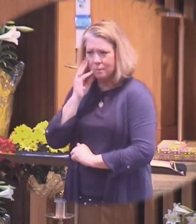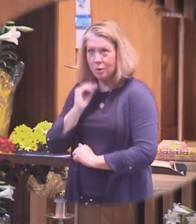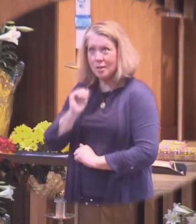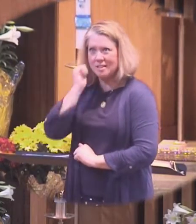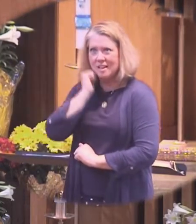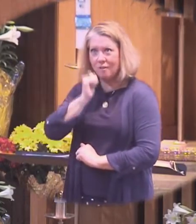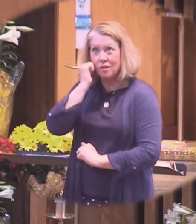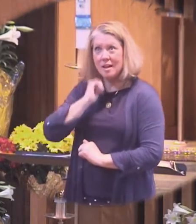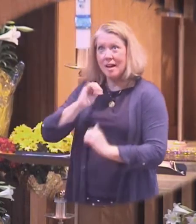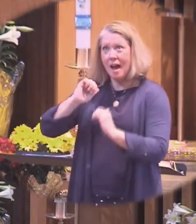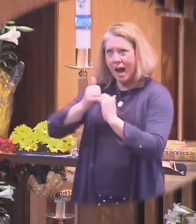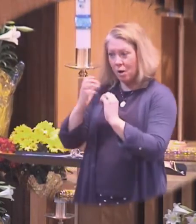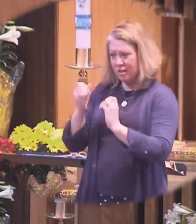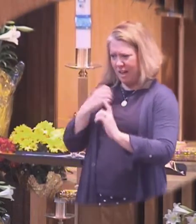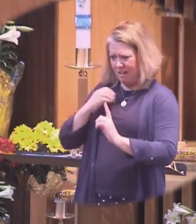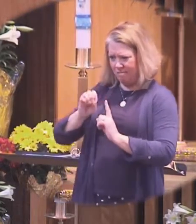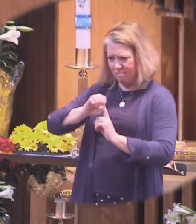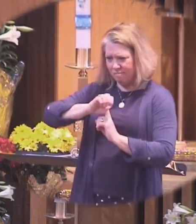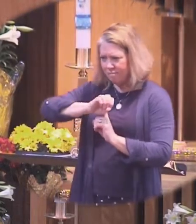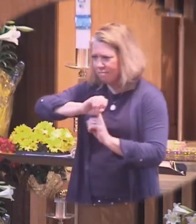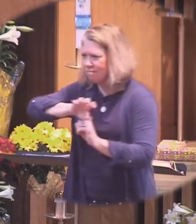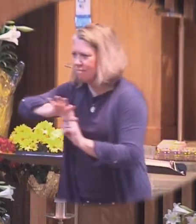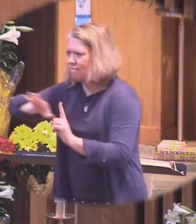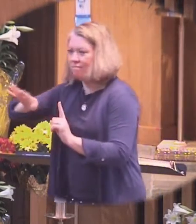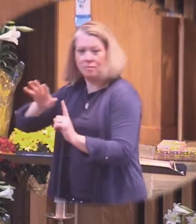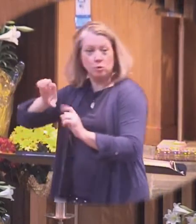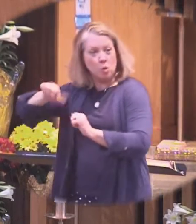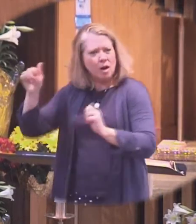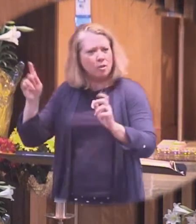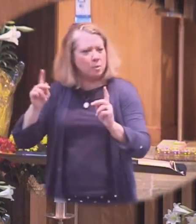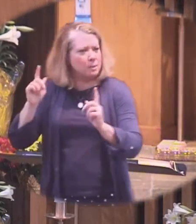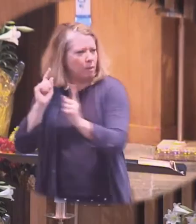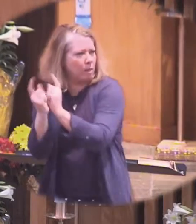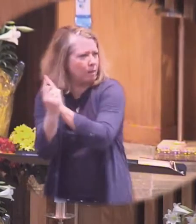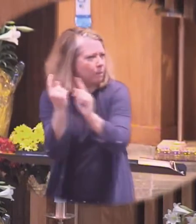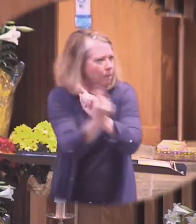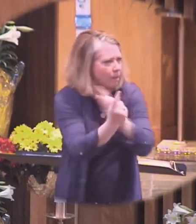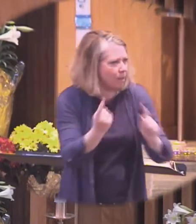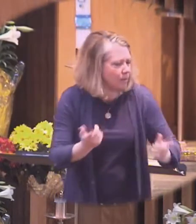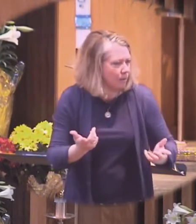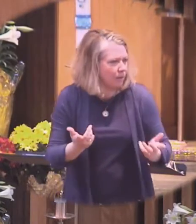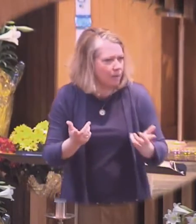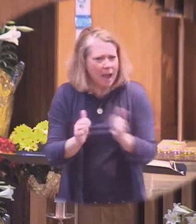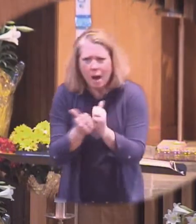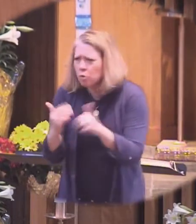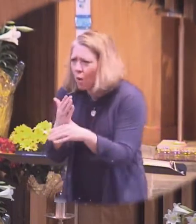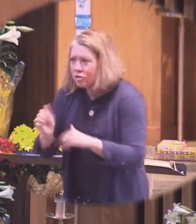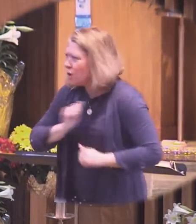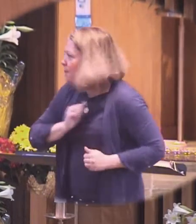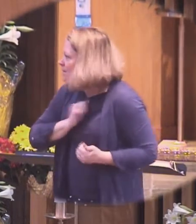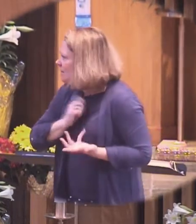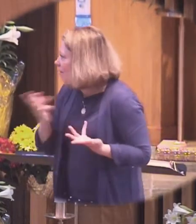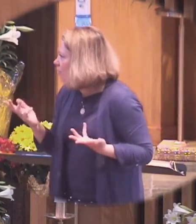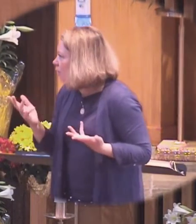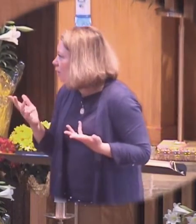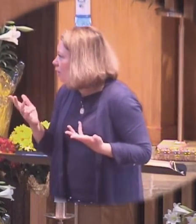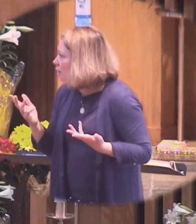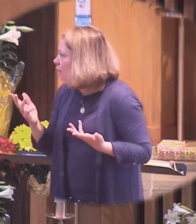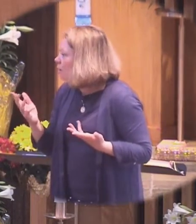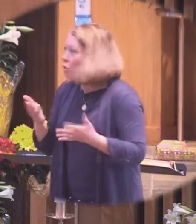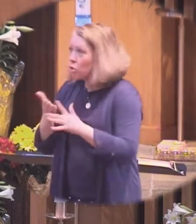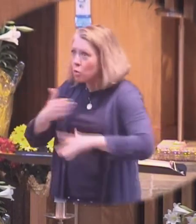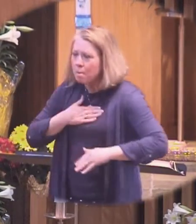with, and how I live, and how I share myself, and how I make the risen Lord present through my words and